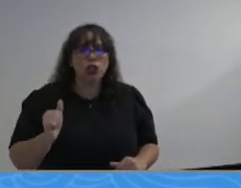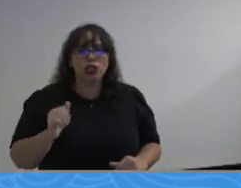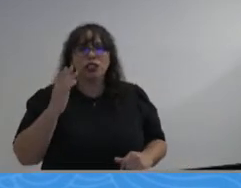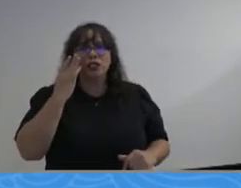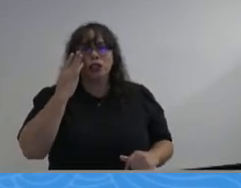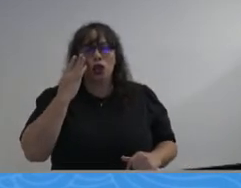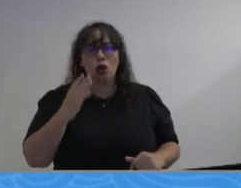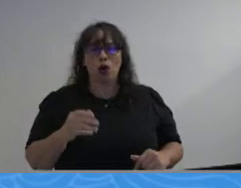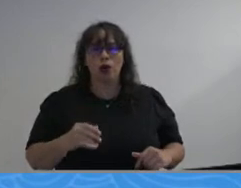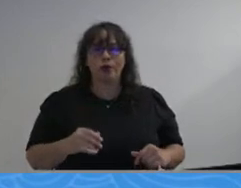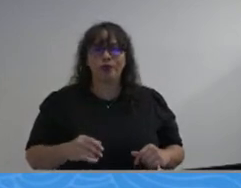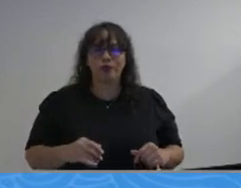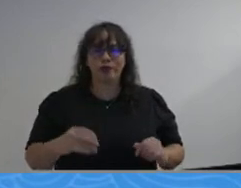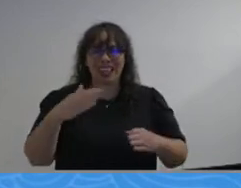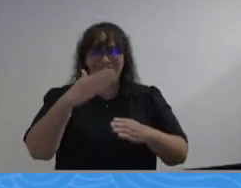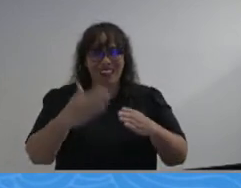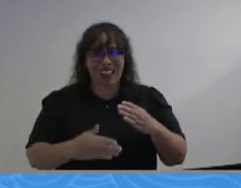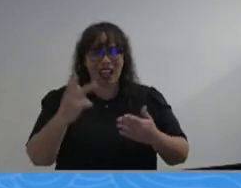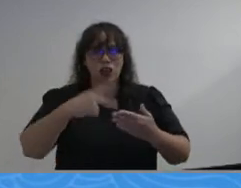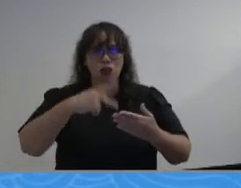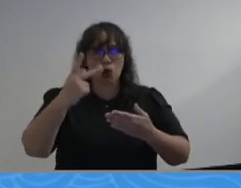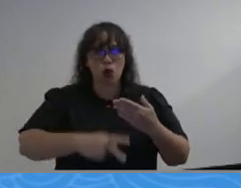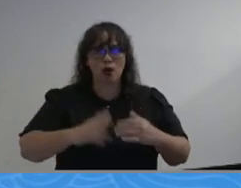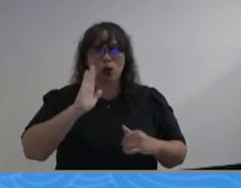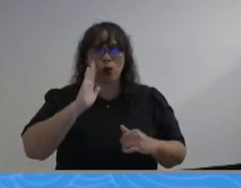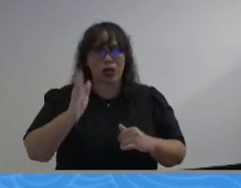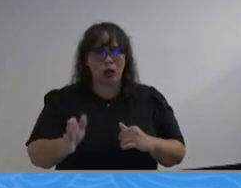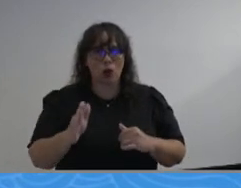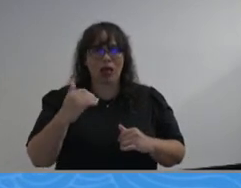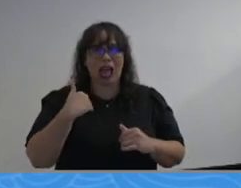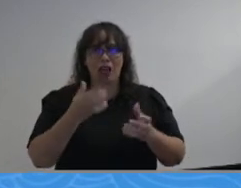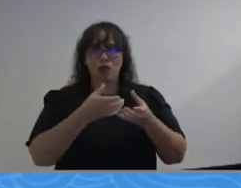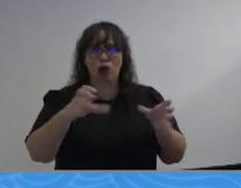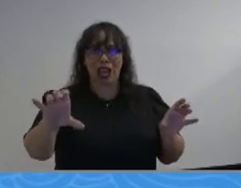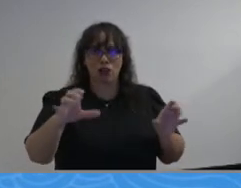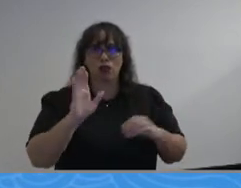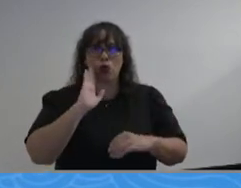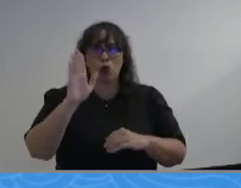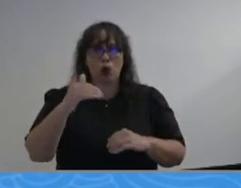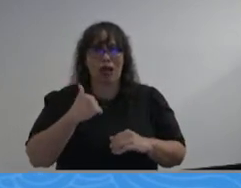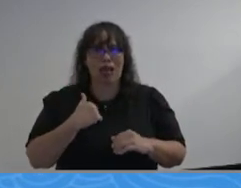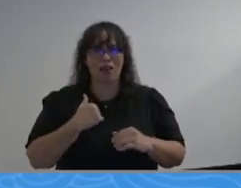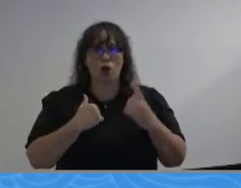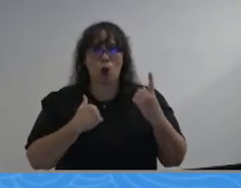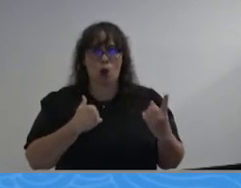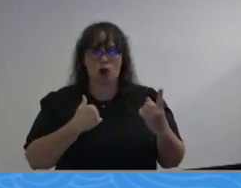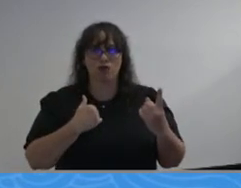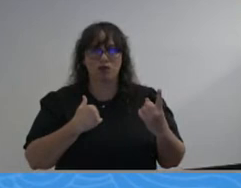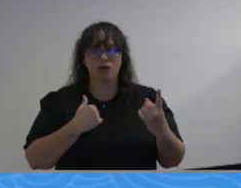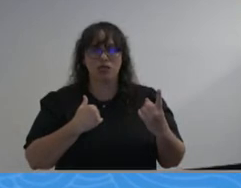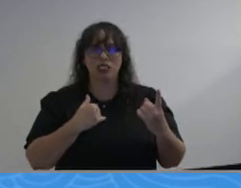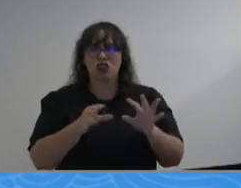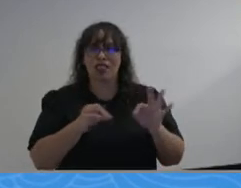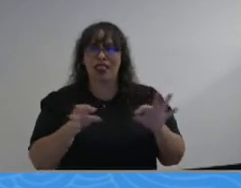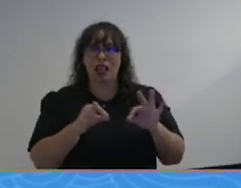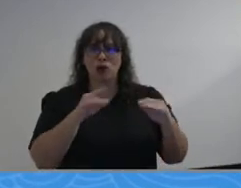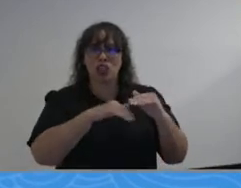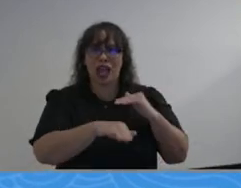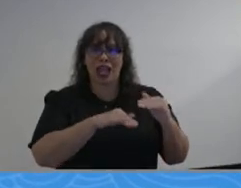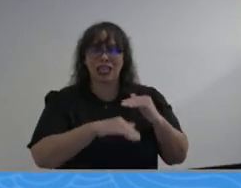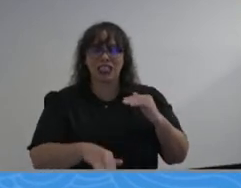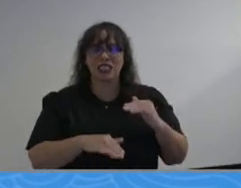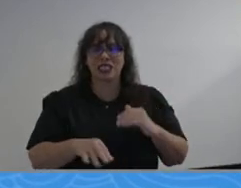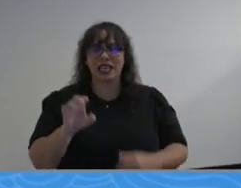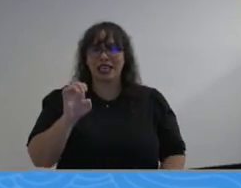the end of this, at the end of our program, we will be having breakout rooms. We will have one that is dedicated to language access and English